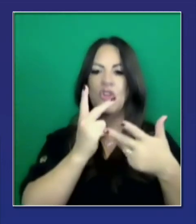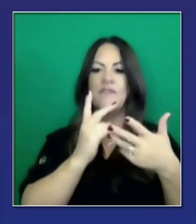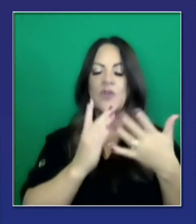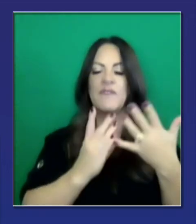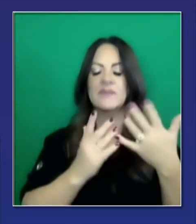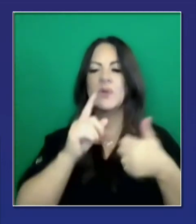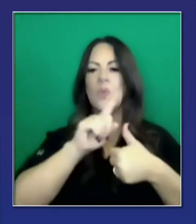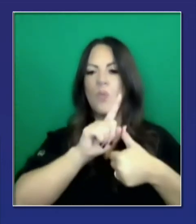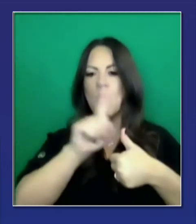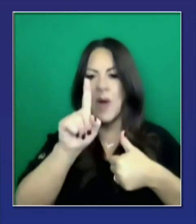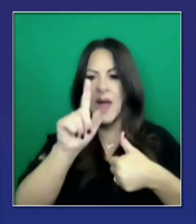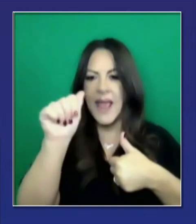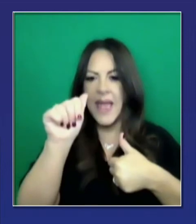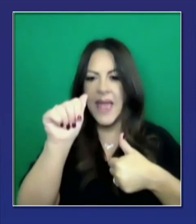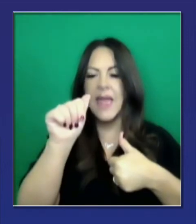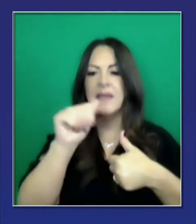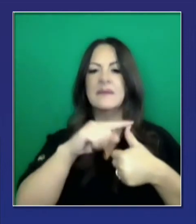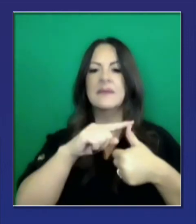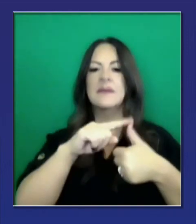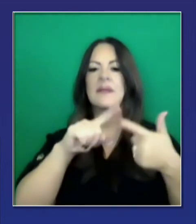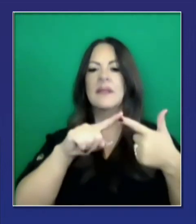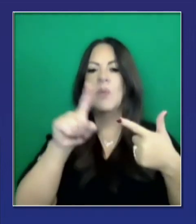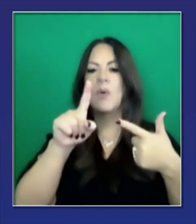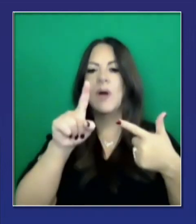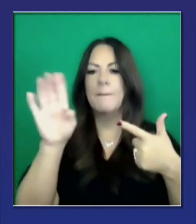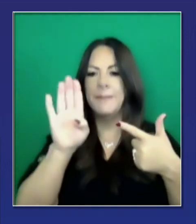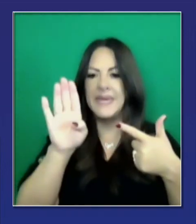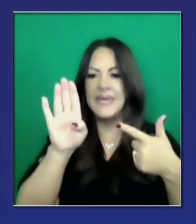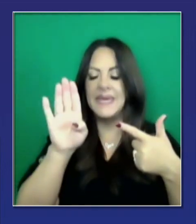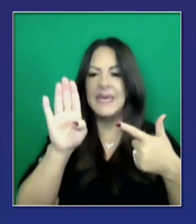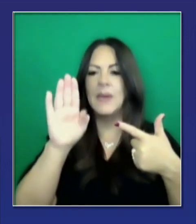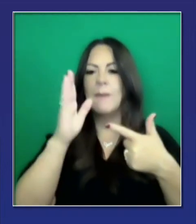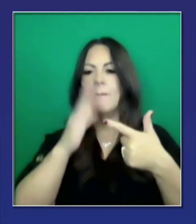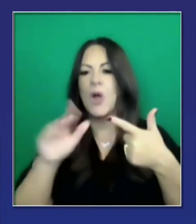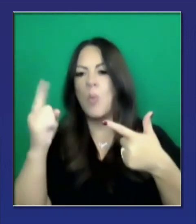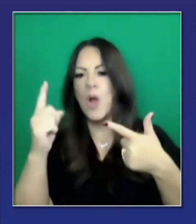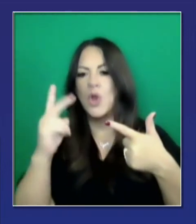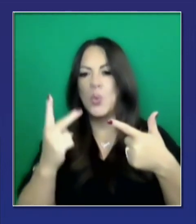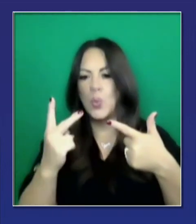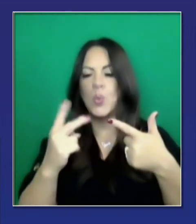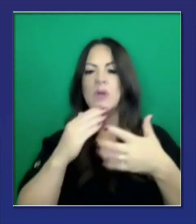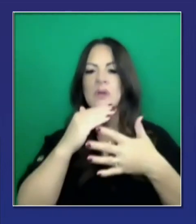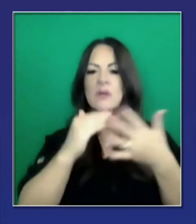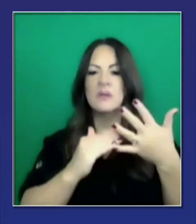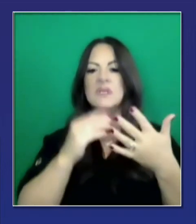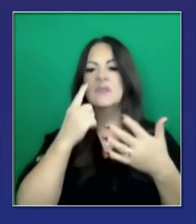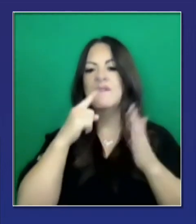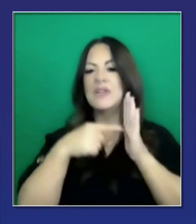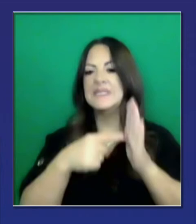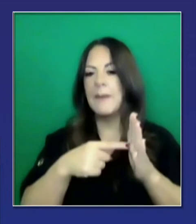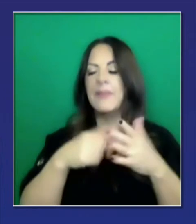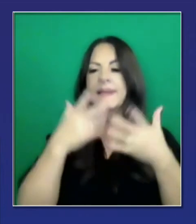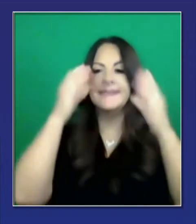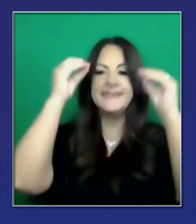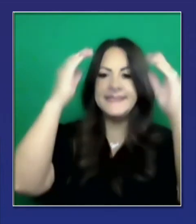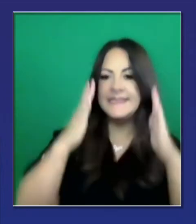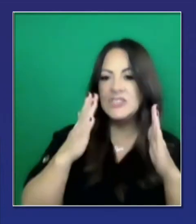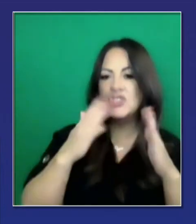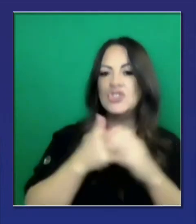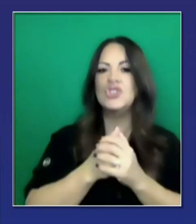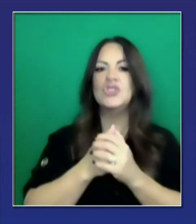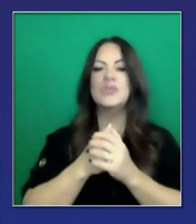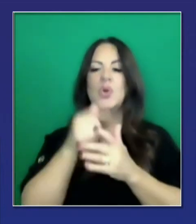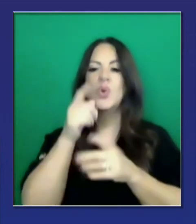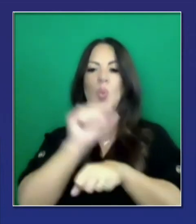top sub-priority in terms of population. Workers in education, that's our teachers, but across the spectrum. Workers in